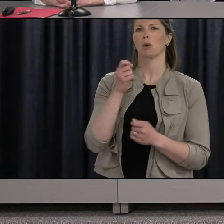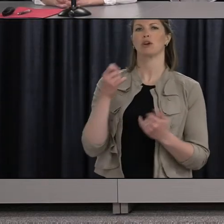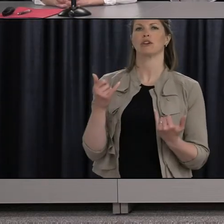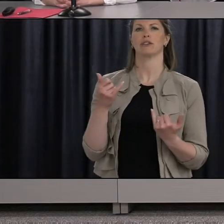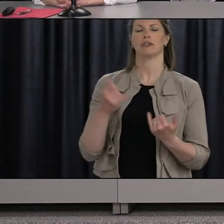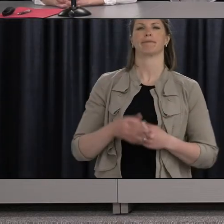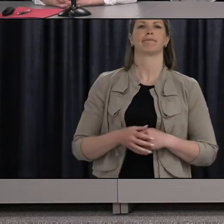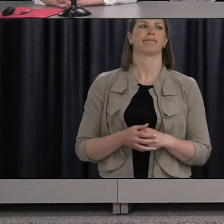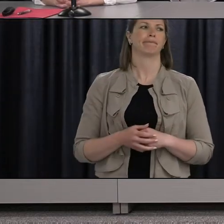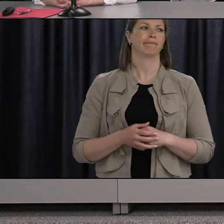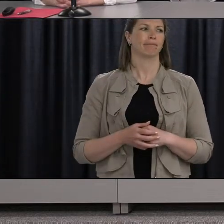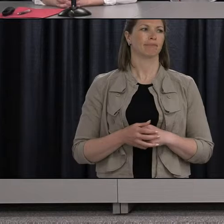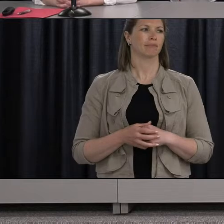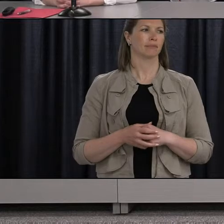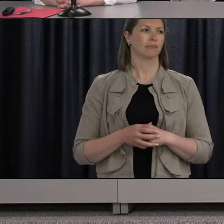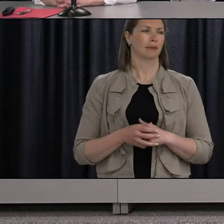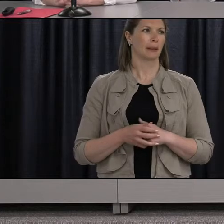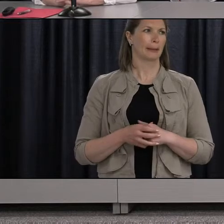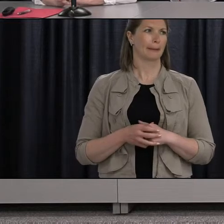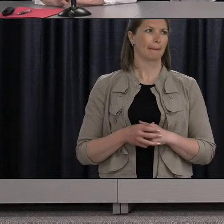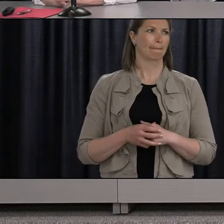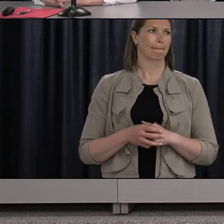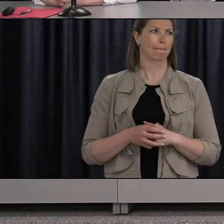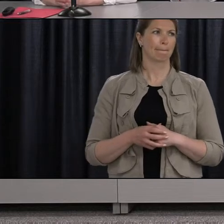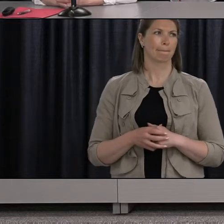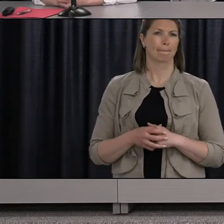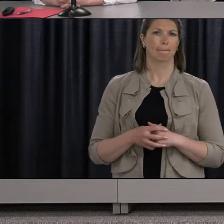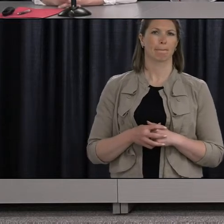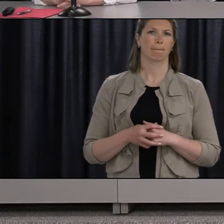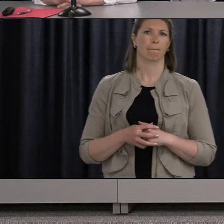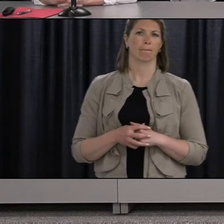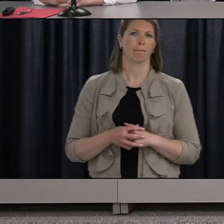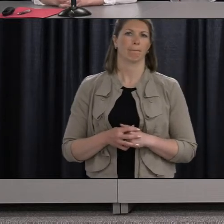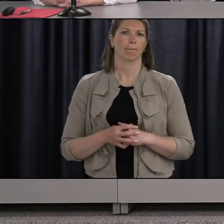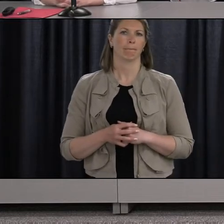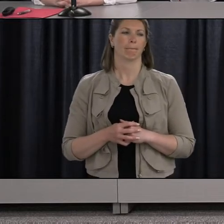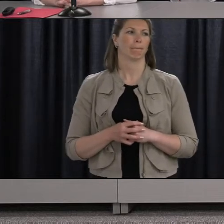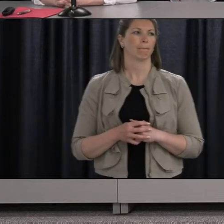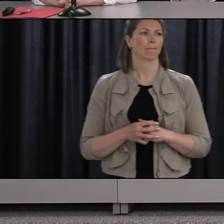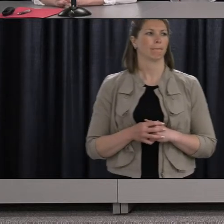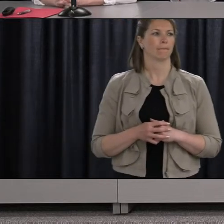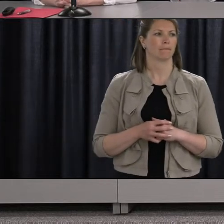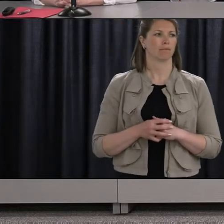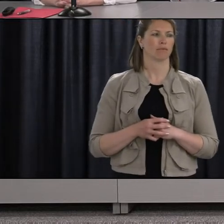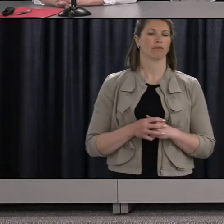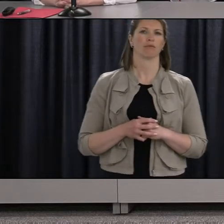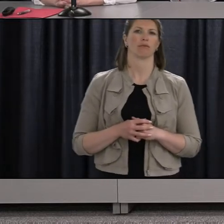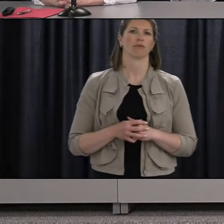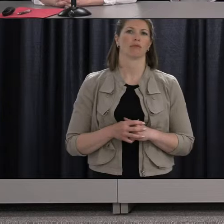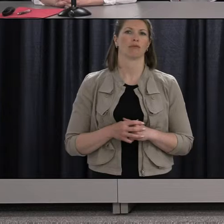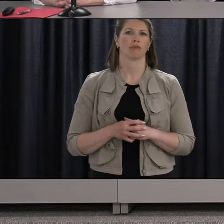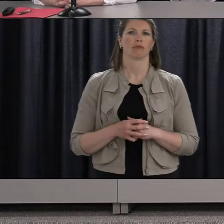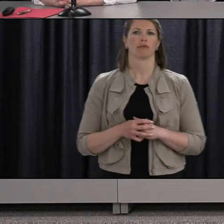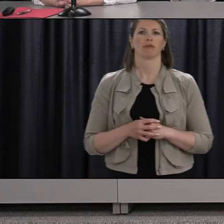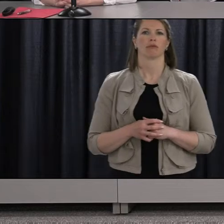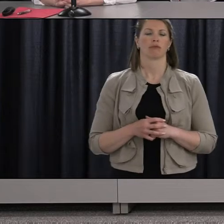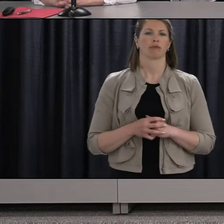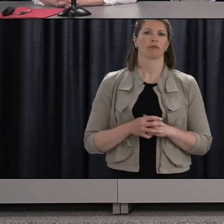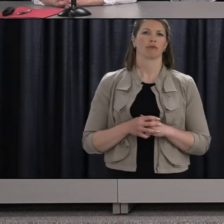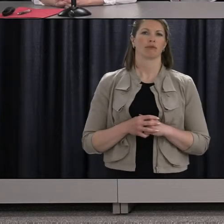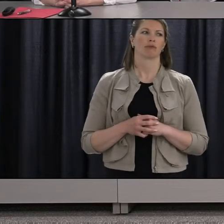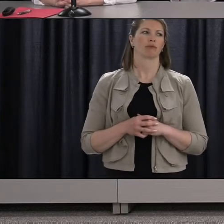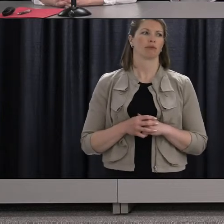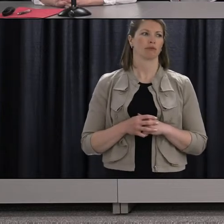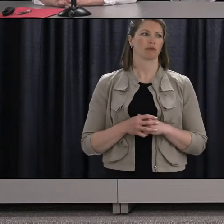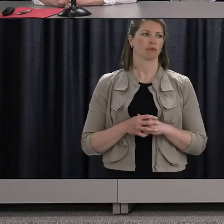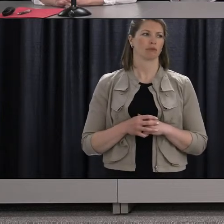our speakers, we have 5 reporters registered for today's call. Each reporter will have the opportunity to ask 2 questions and 1 follow-up.